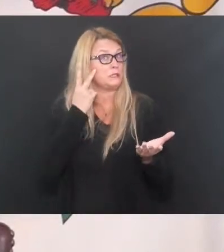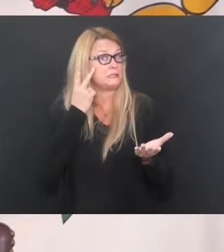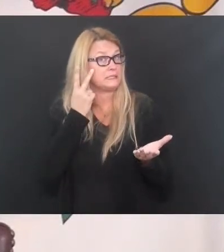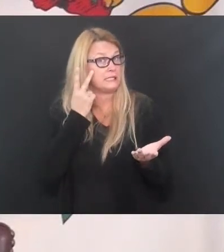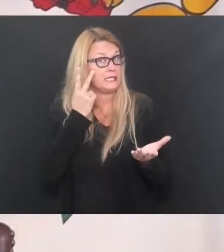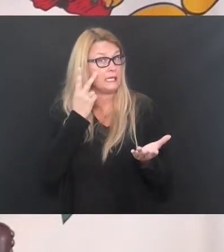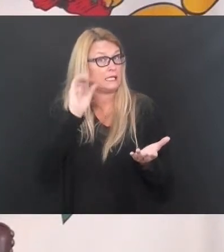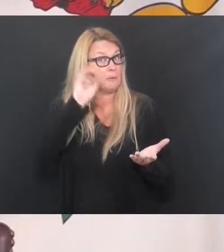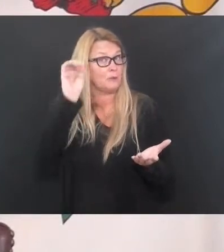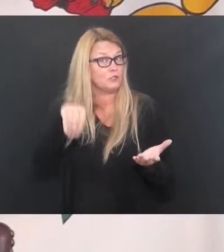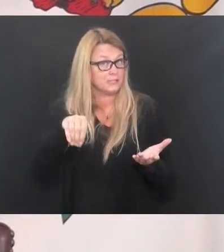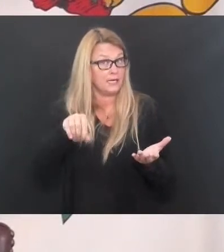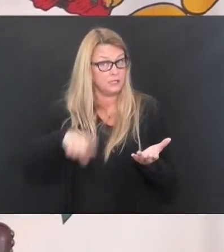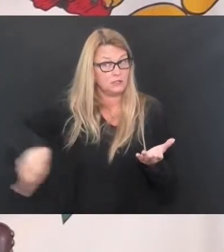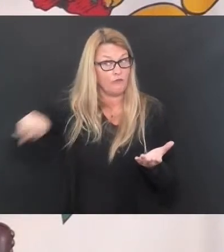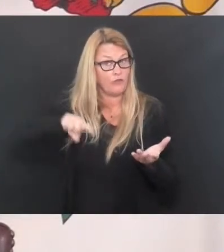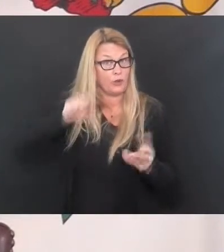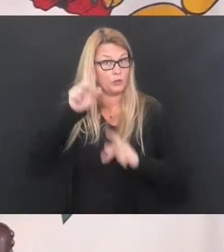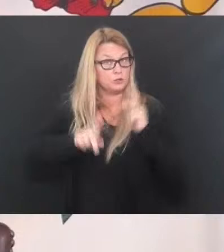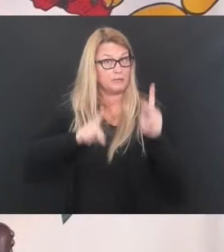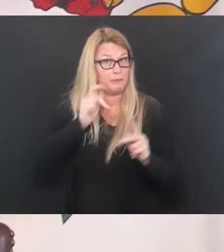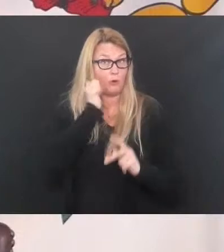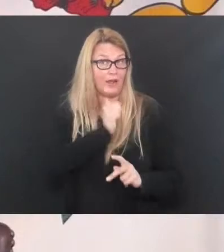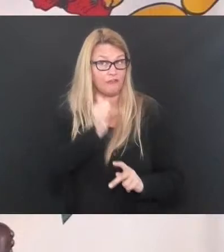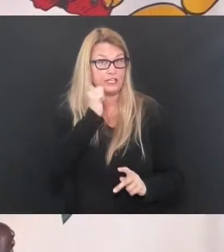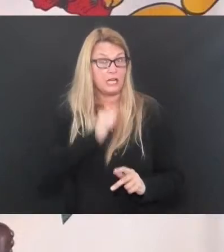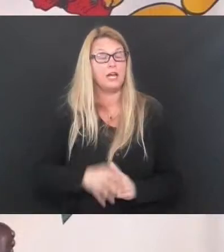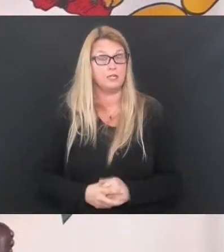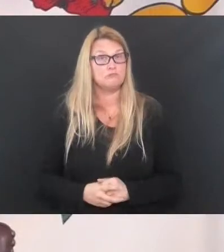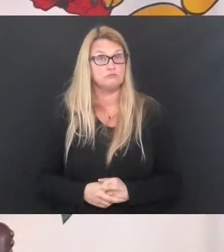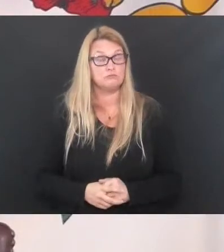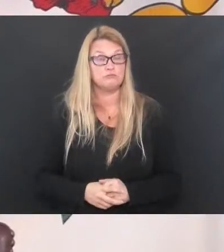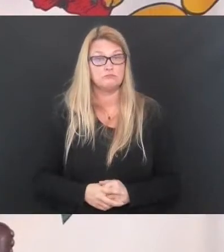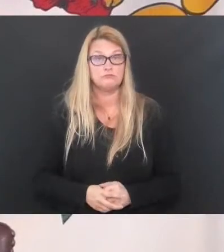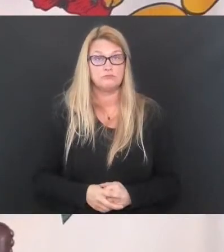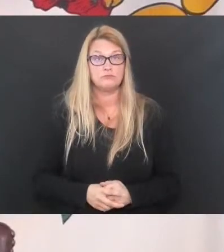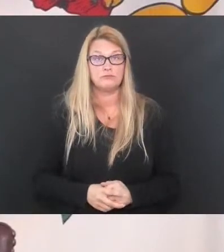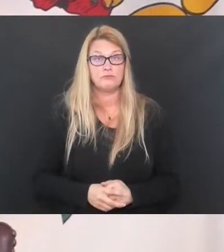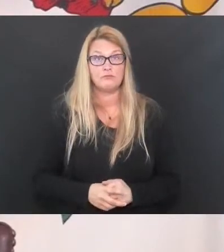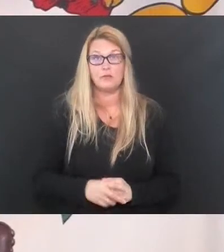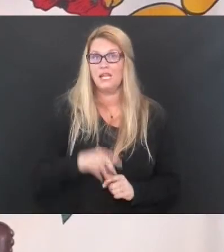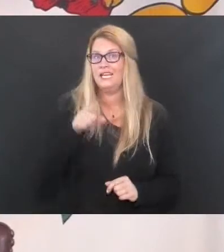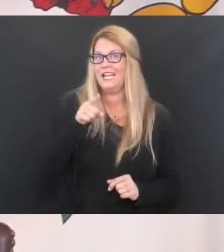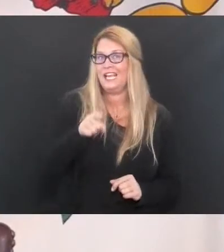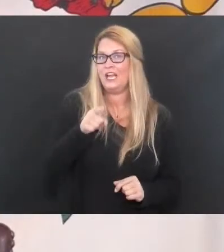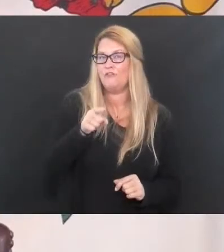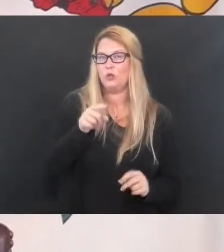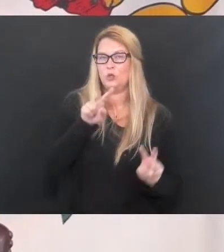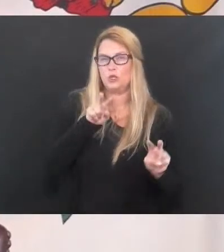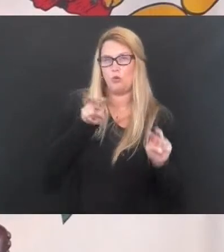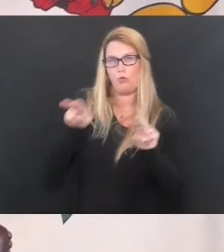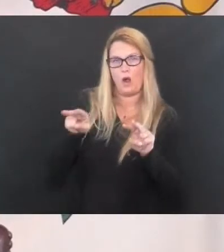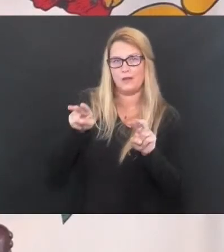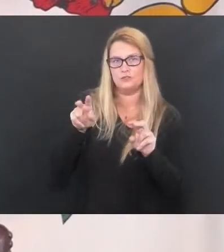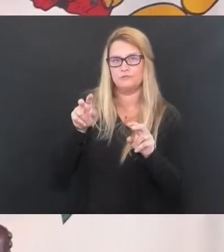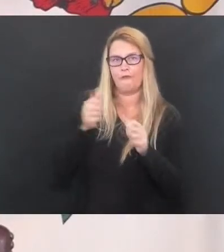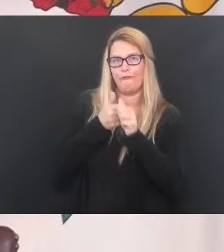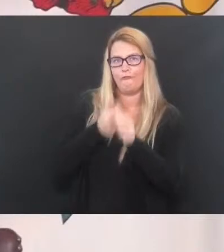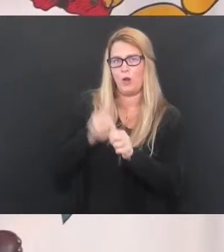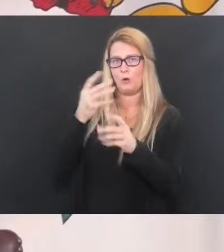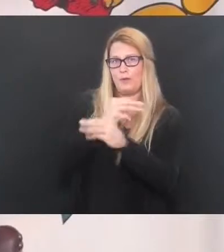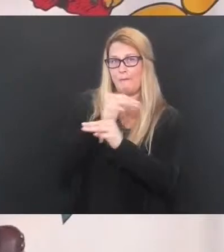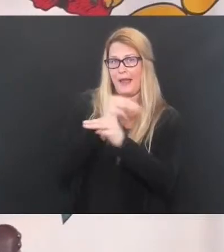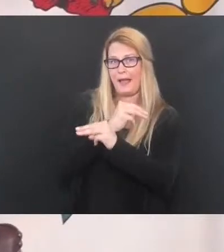getting a percentage of those every single day. And so if you just step back and do the math and